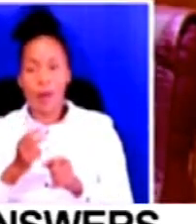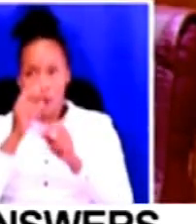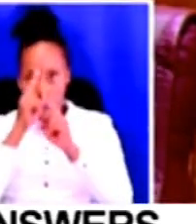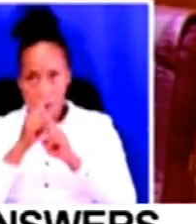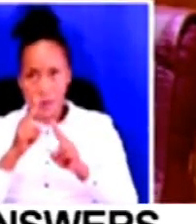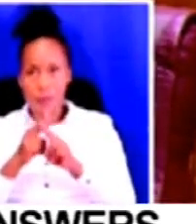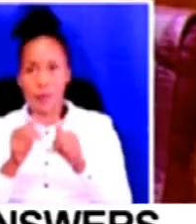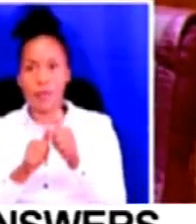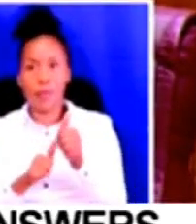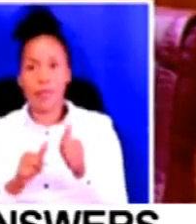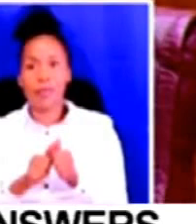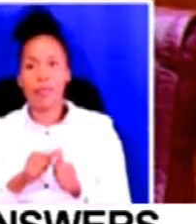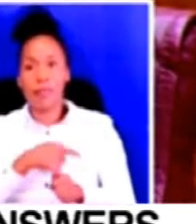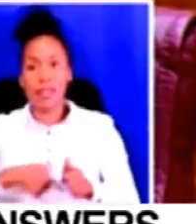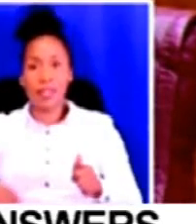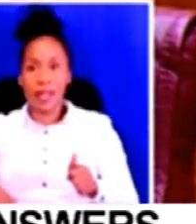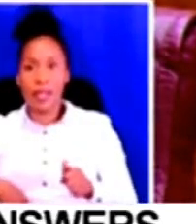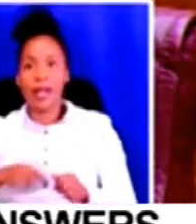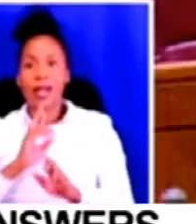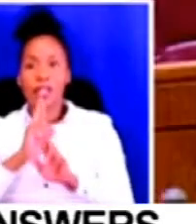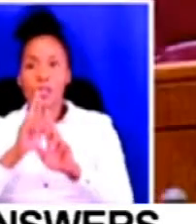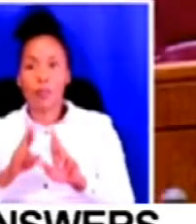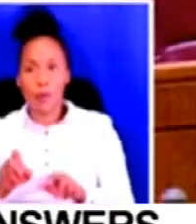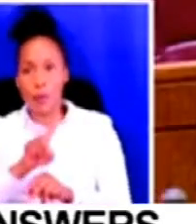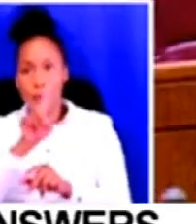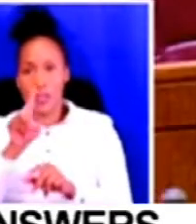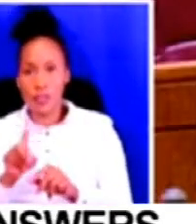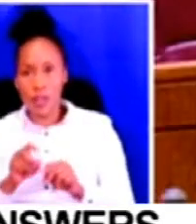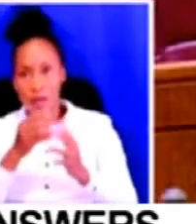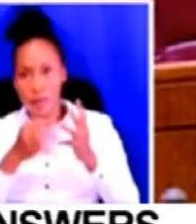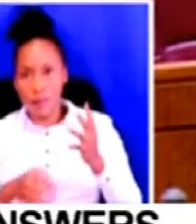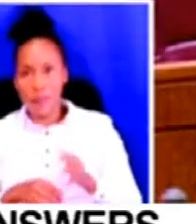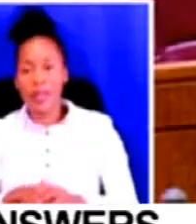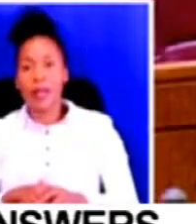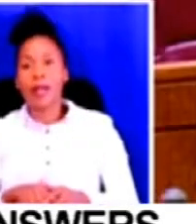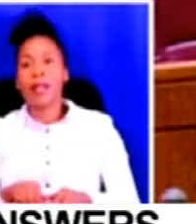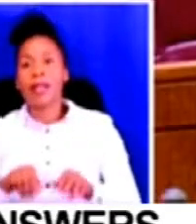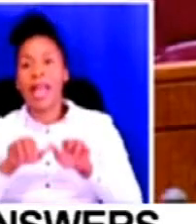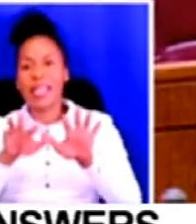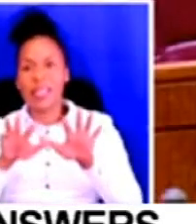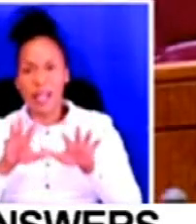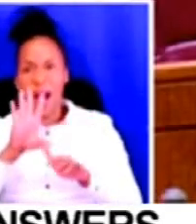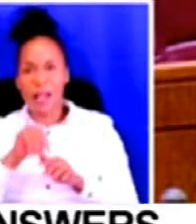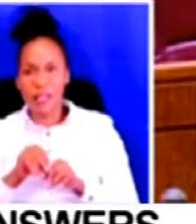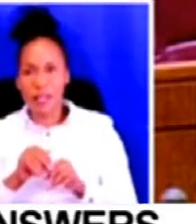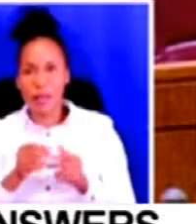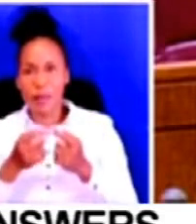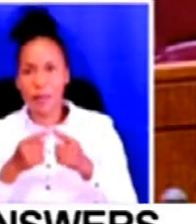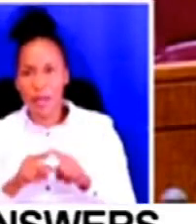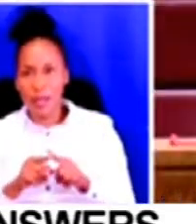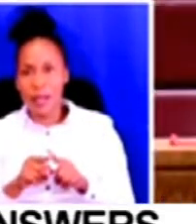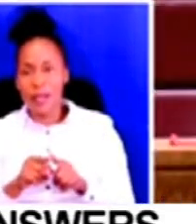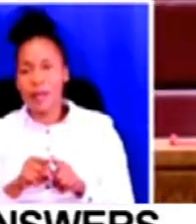to respond to question number 19, is asked by the Honorable S.J. Mohai. Honorable